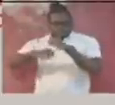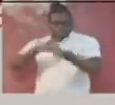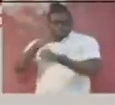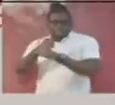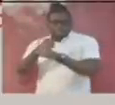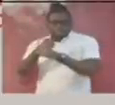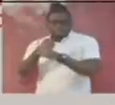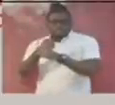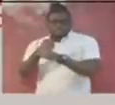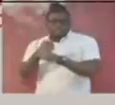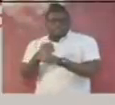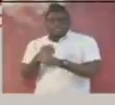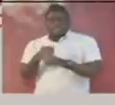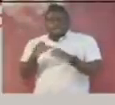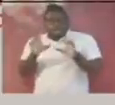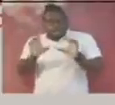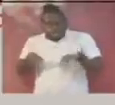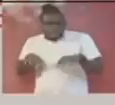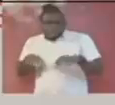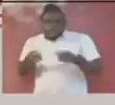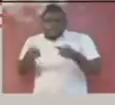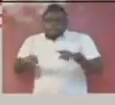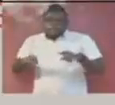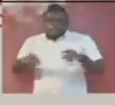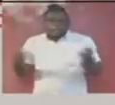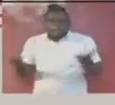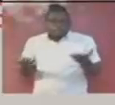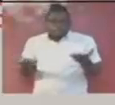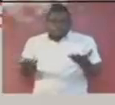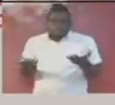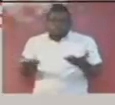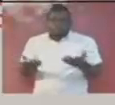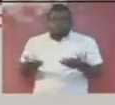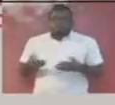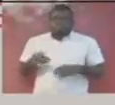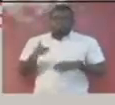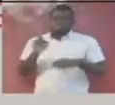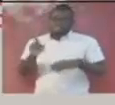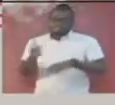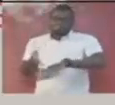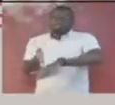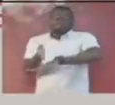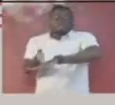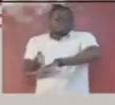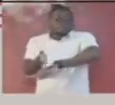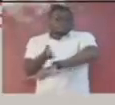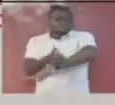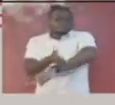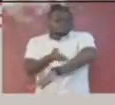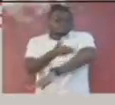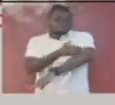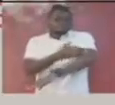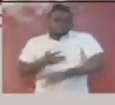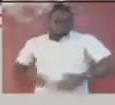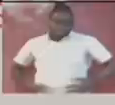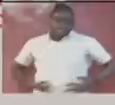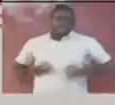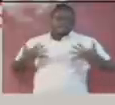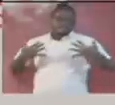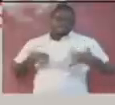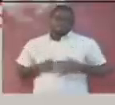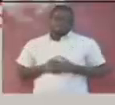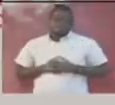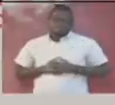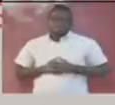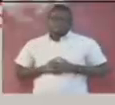could return to some degree of normalcy. That is what we want. So, grandchildren